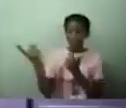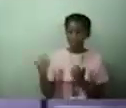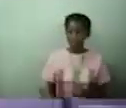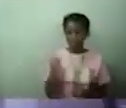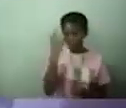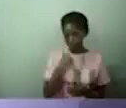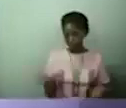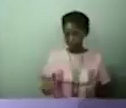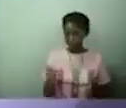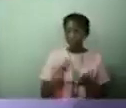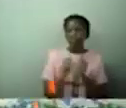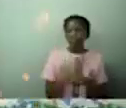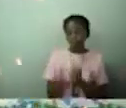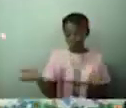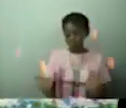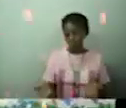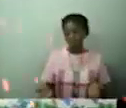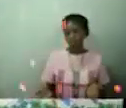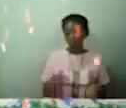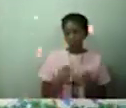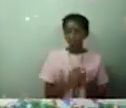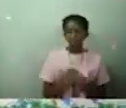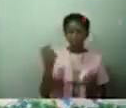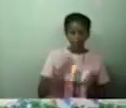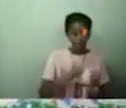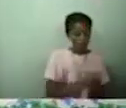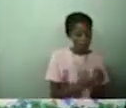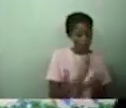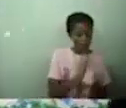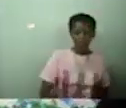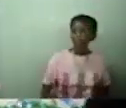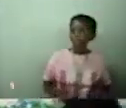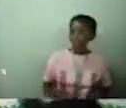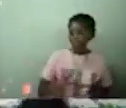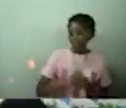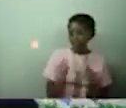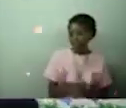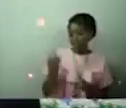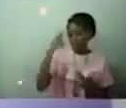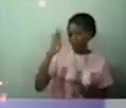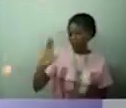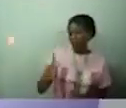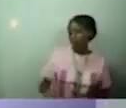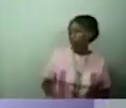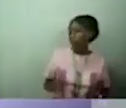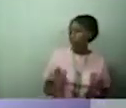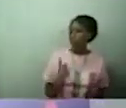come. Because you are there to transformation, lives must be given to Christ.